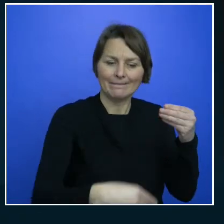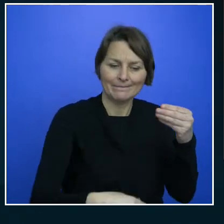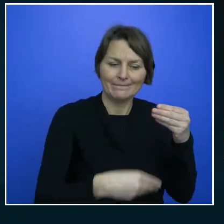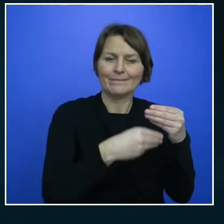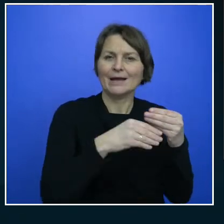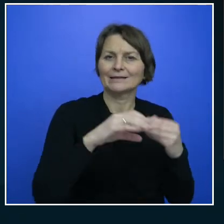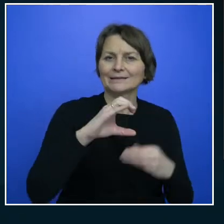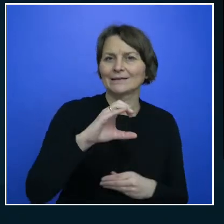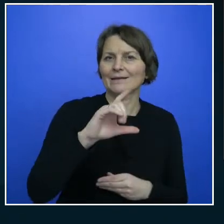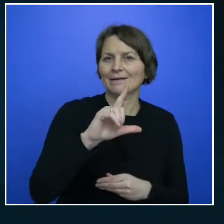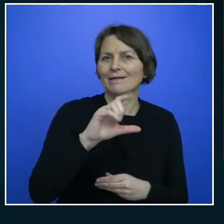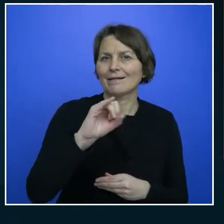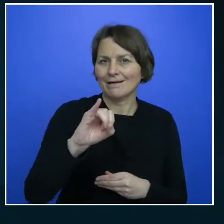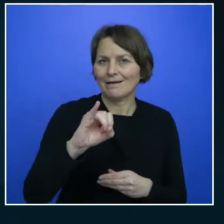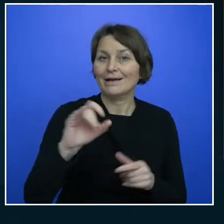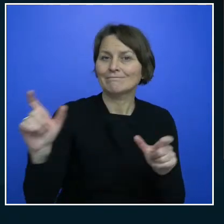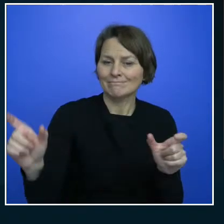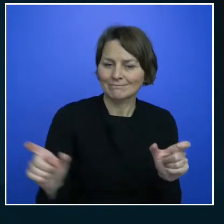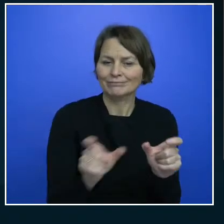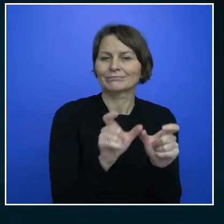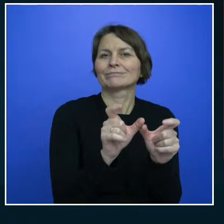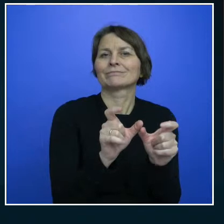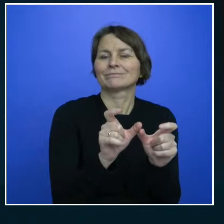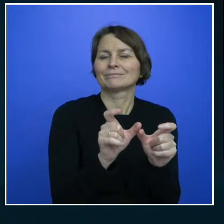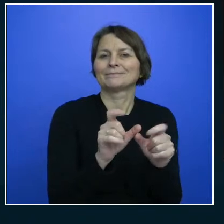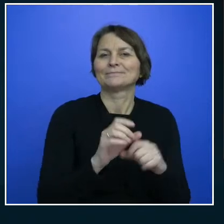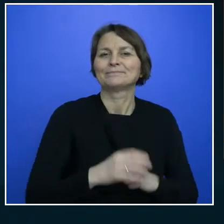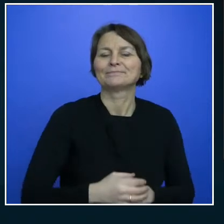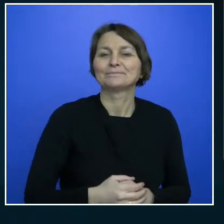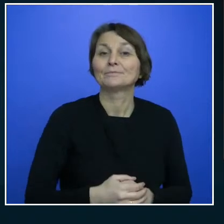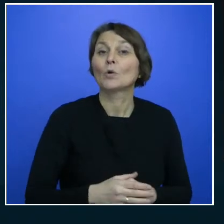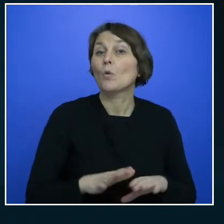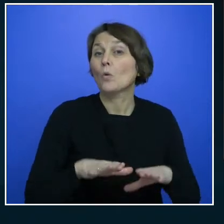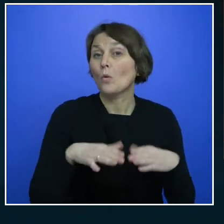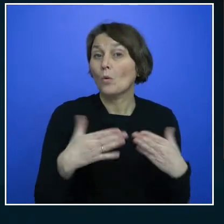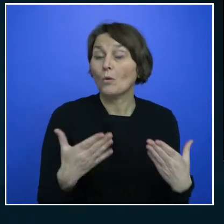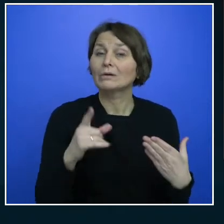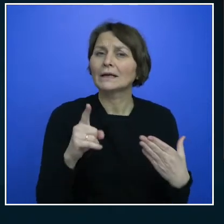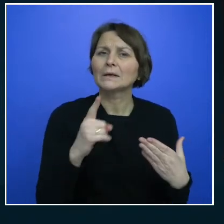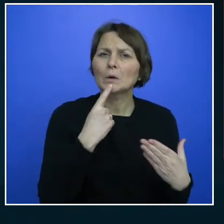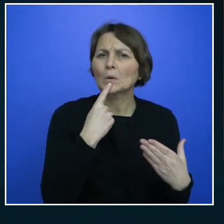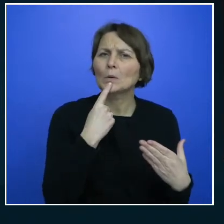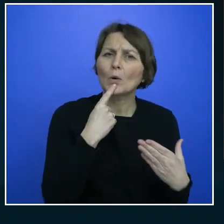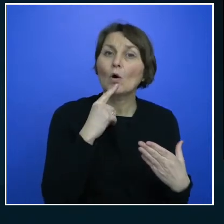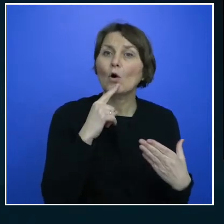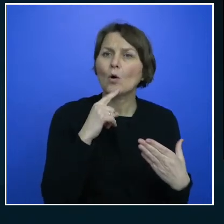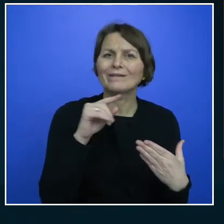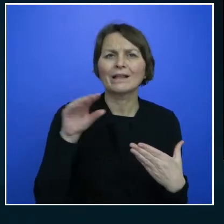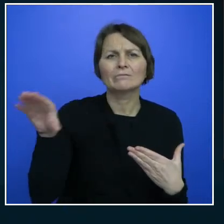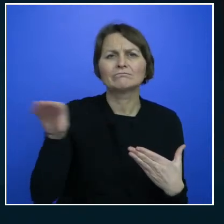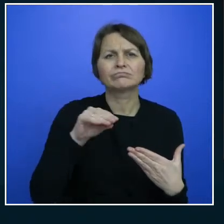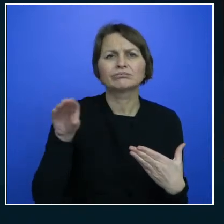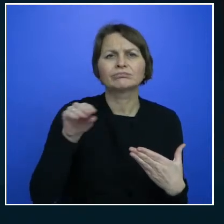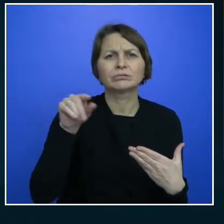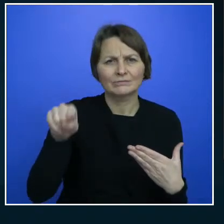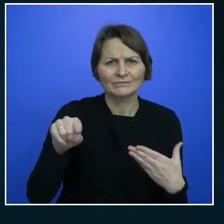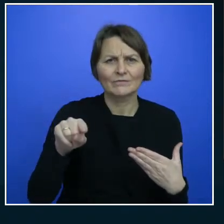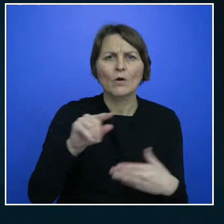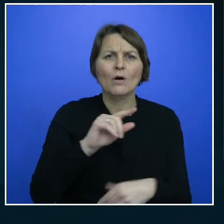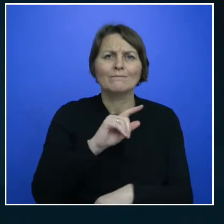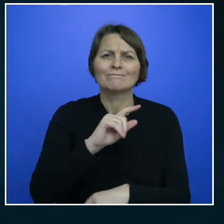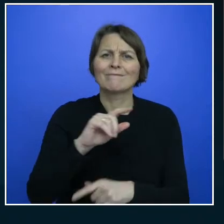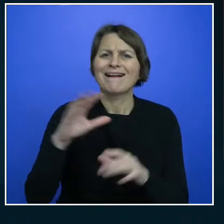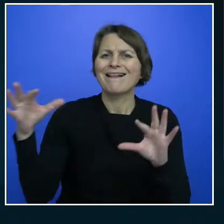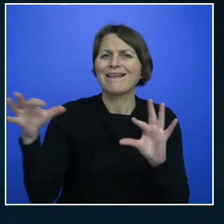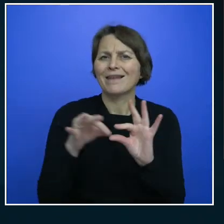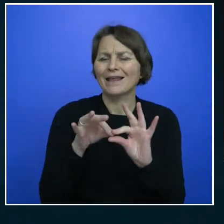Code extension available. Optionally, you can also go into the marketplace and install it right here from the Bicep link and just install